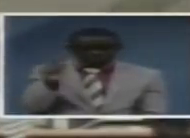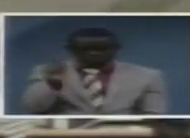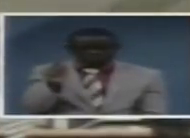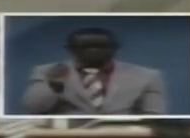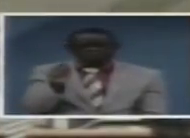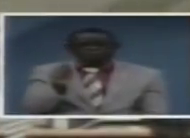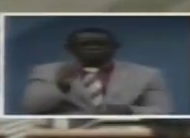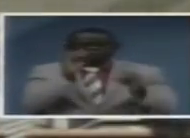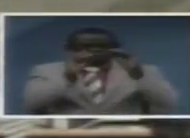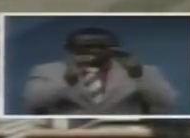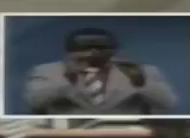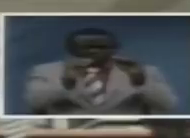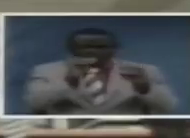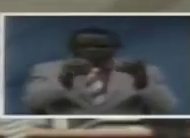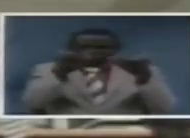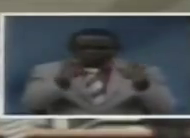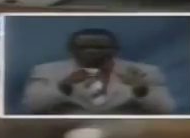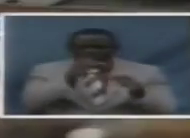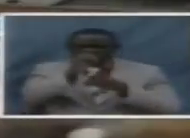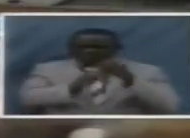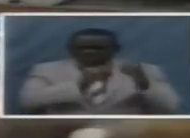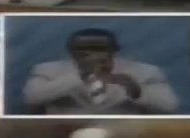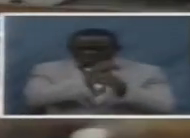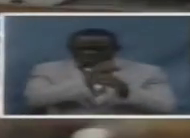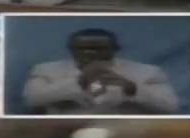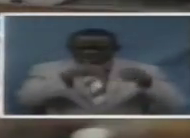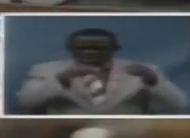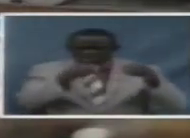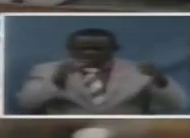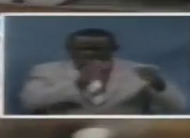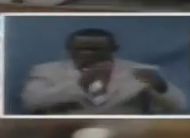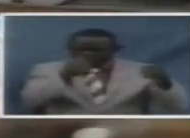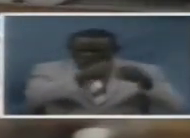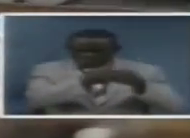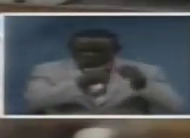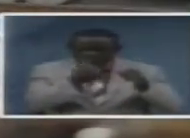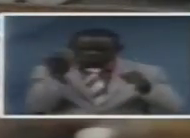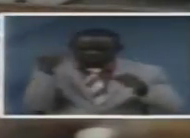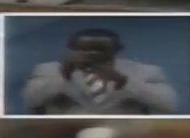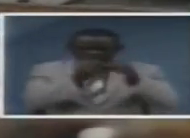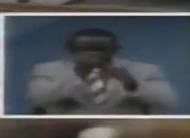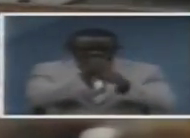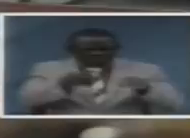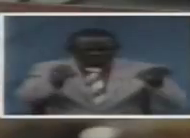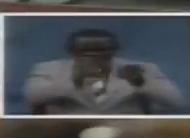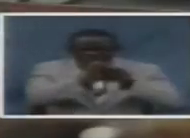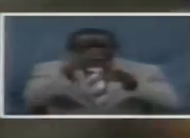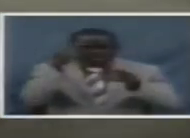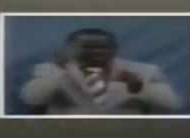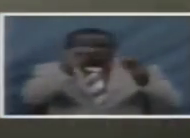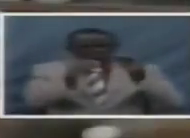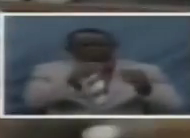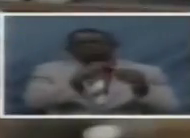restructured the Intermarket Banking Corporation that was closed last year. I'm glad to inform